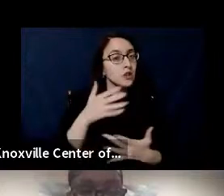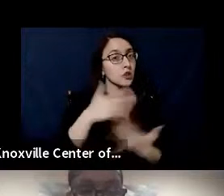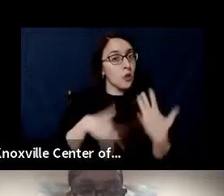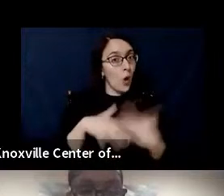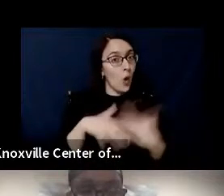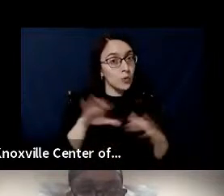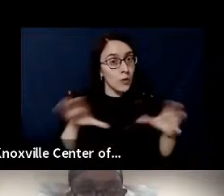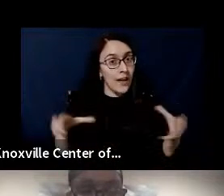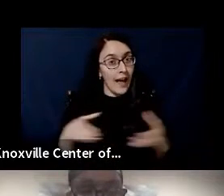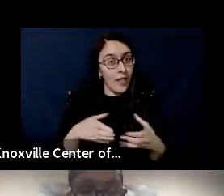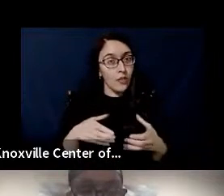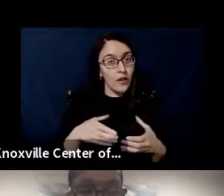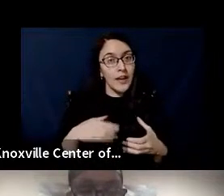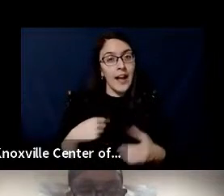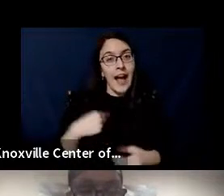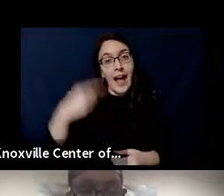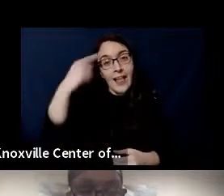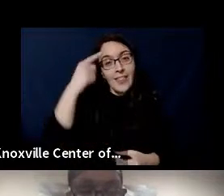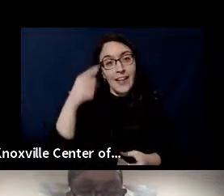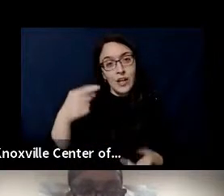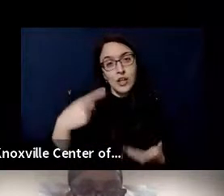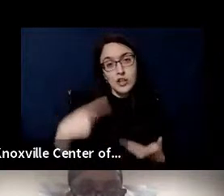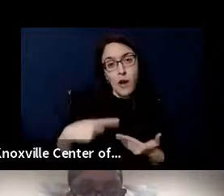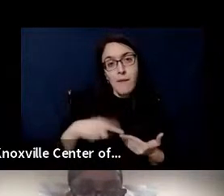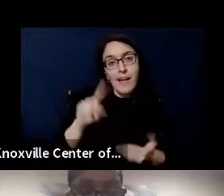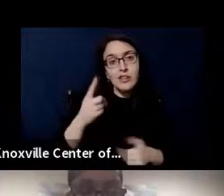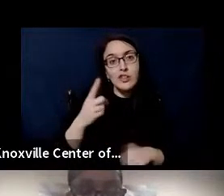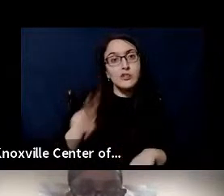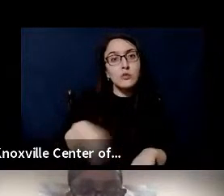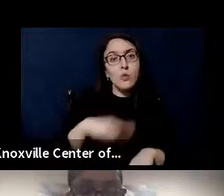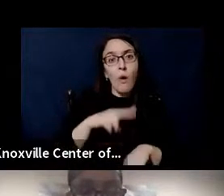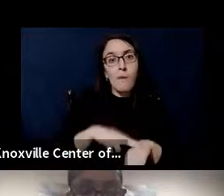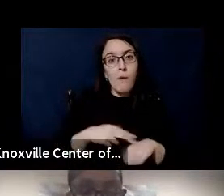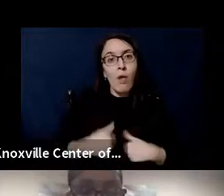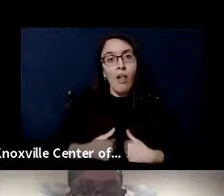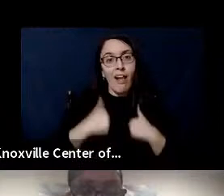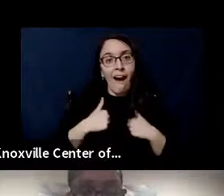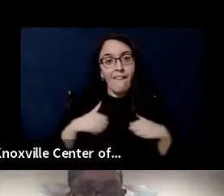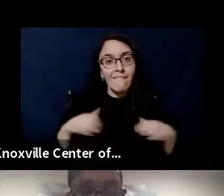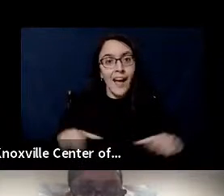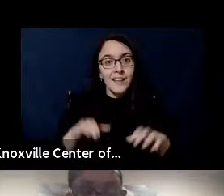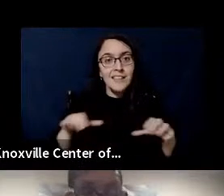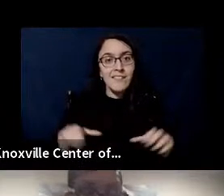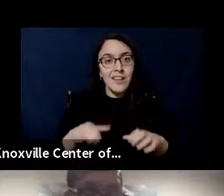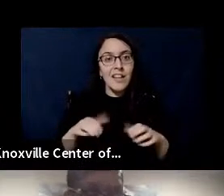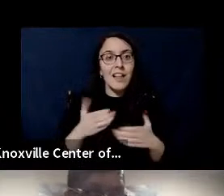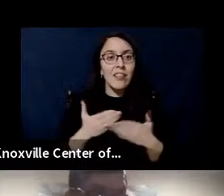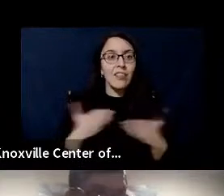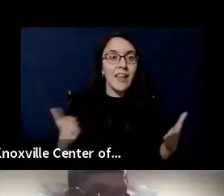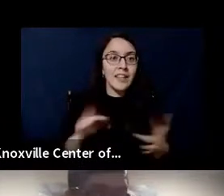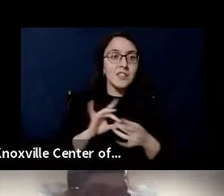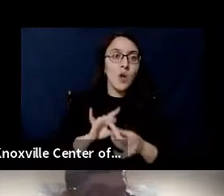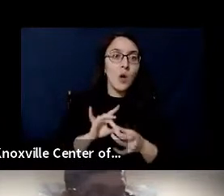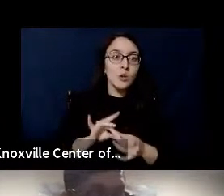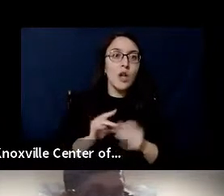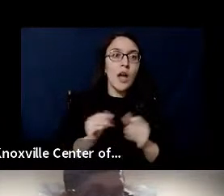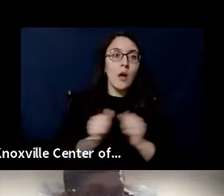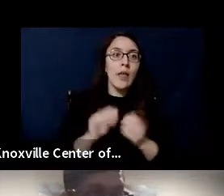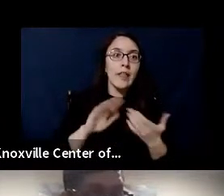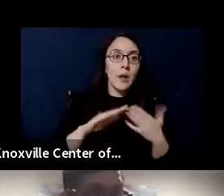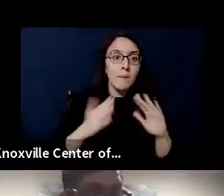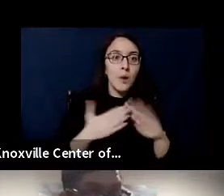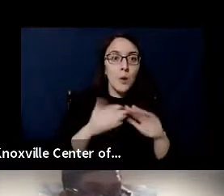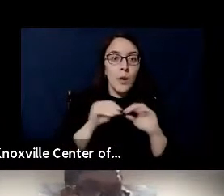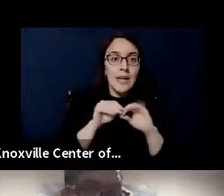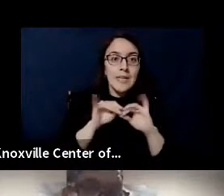that I think you're referring to would just be normal life activities, things that would be associated with community spread, how our